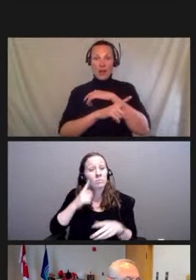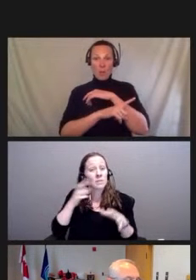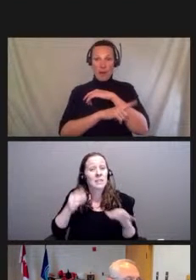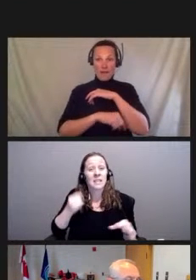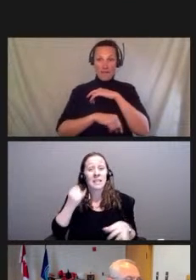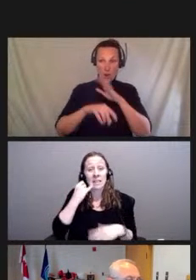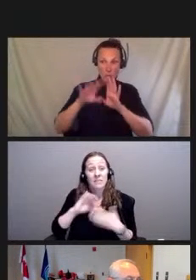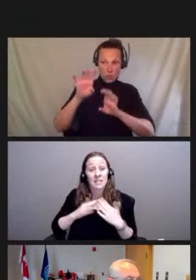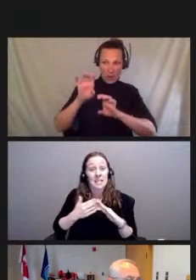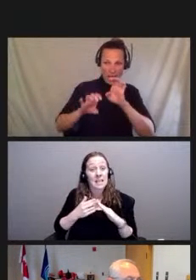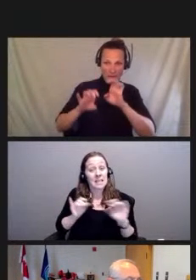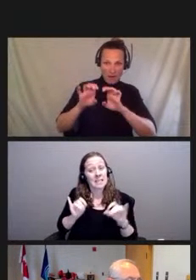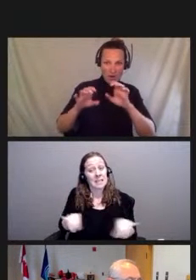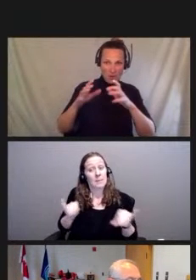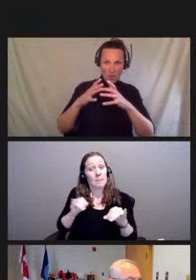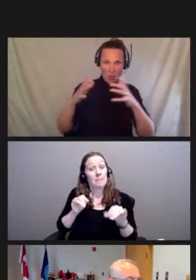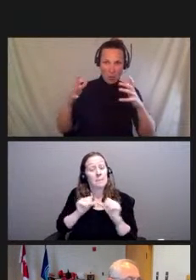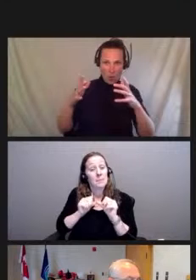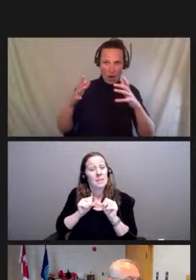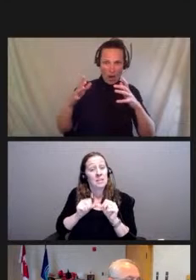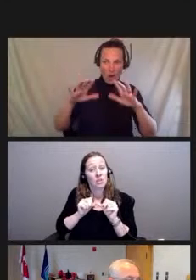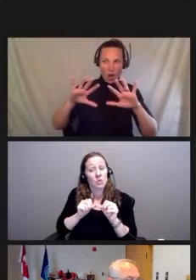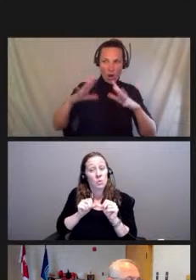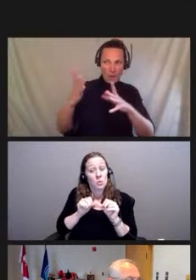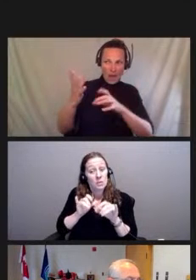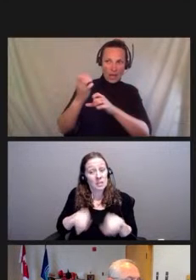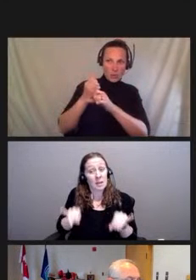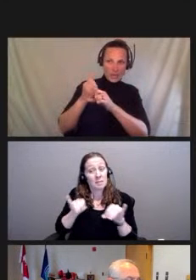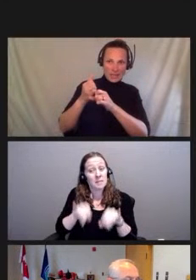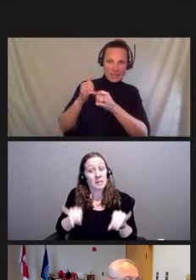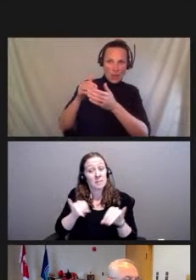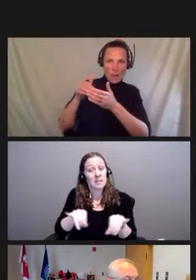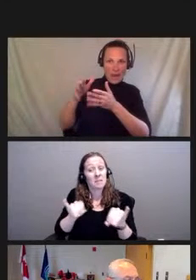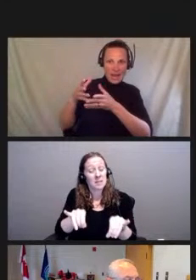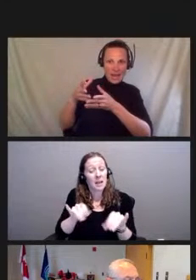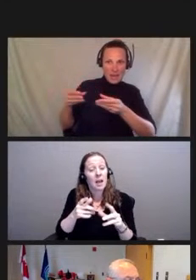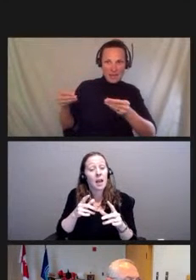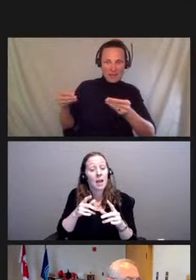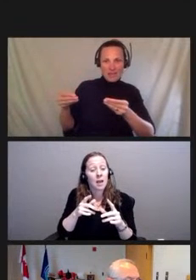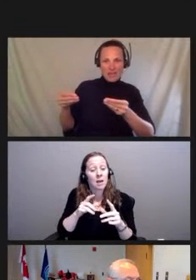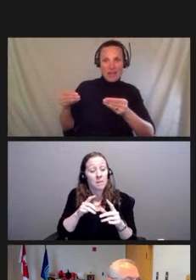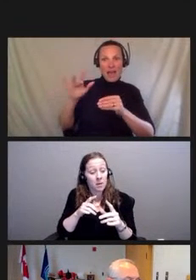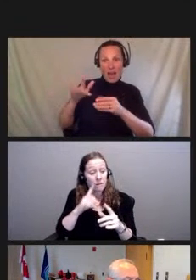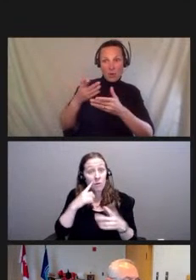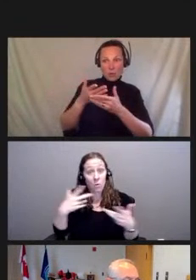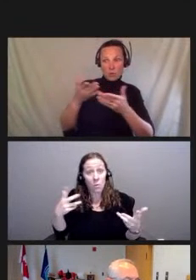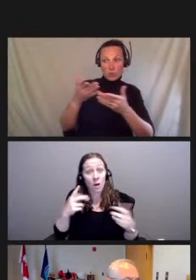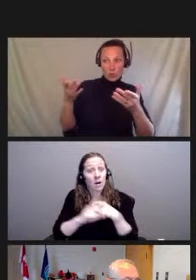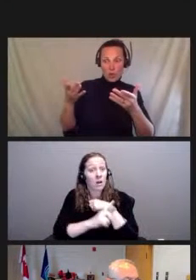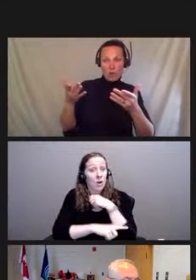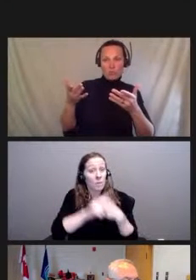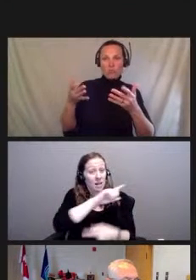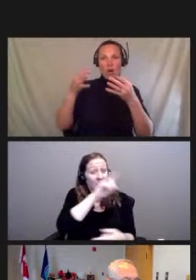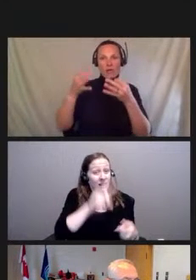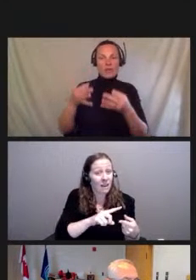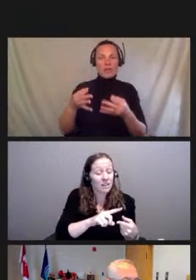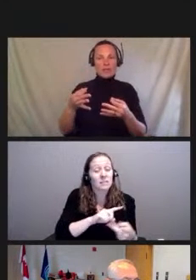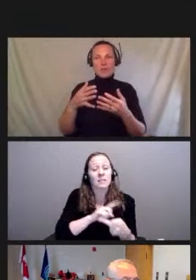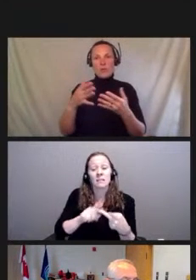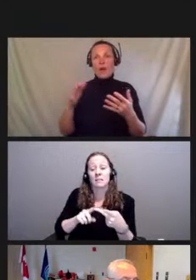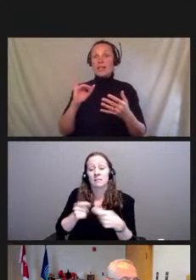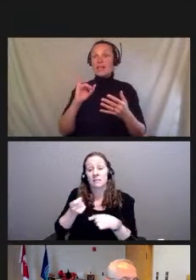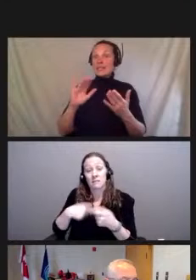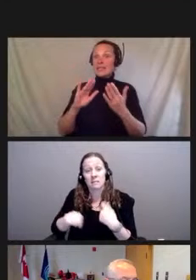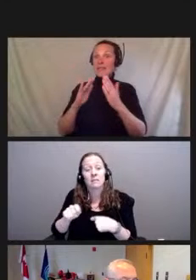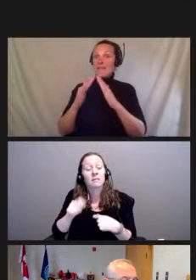the status quo path with regards to waste reduction and diversion, the trail waste facility is expected to reach